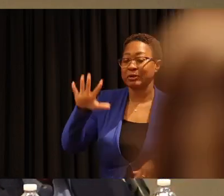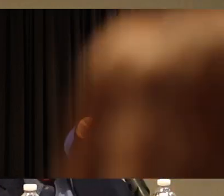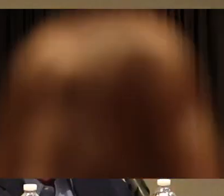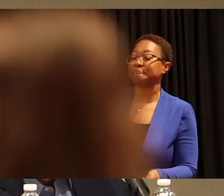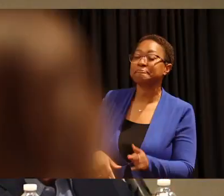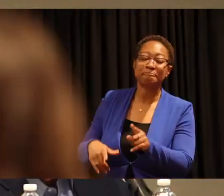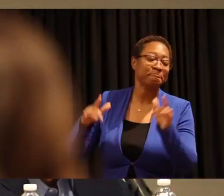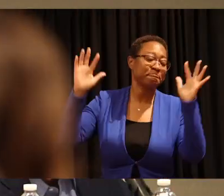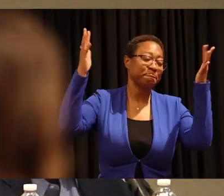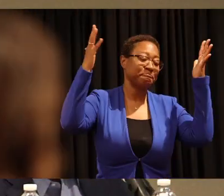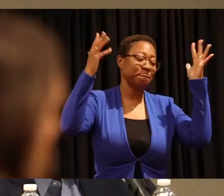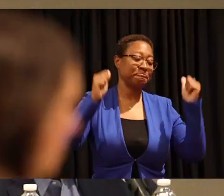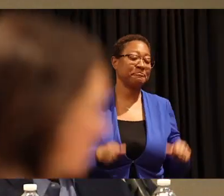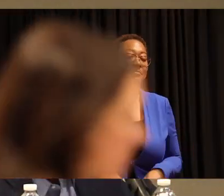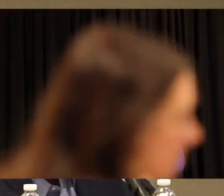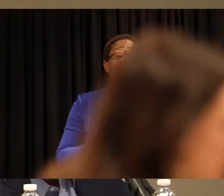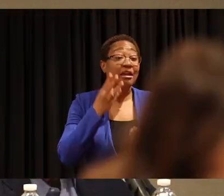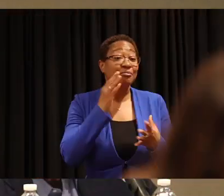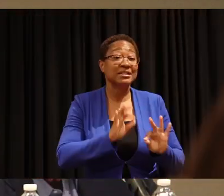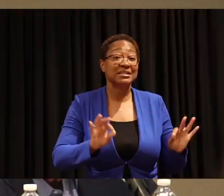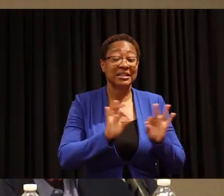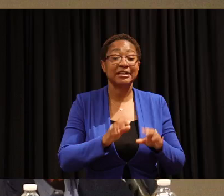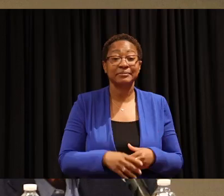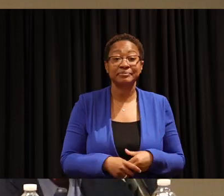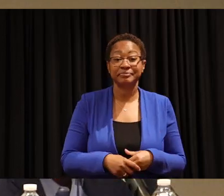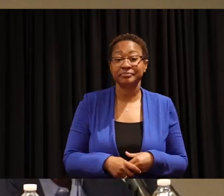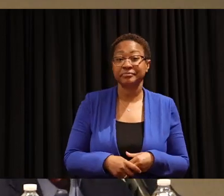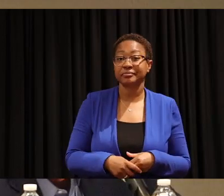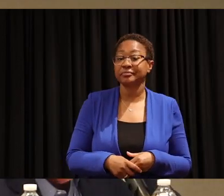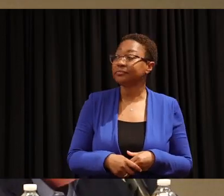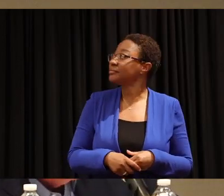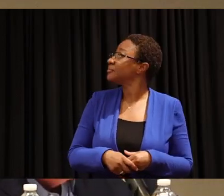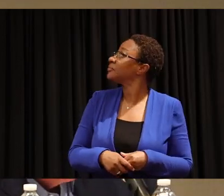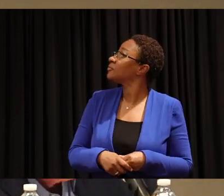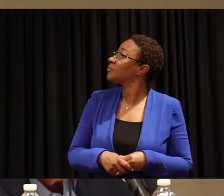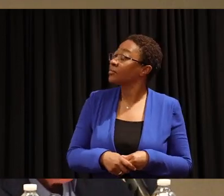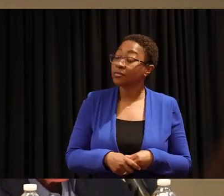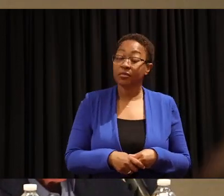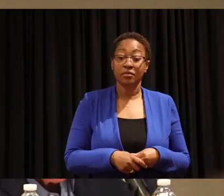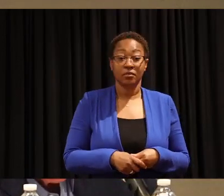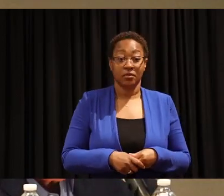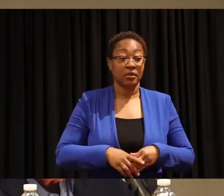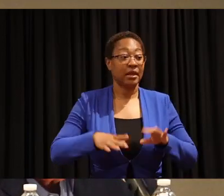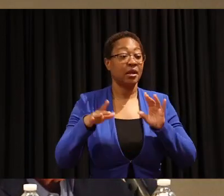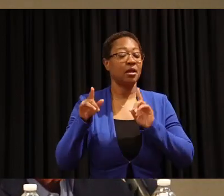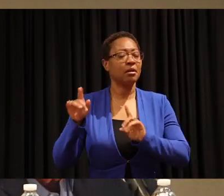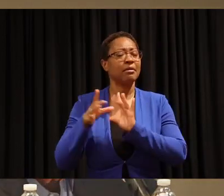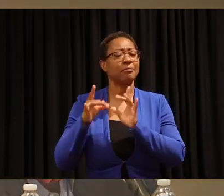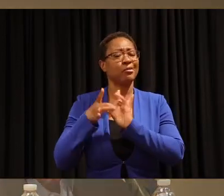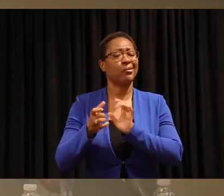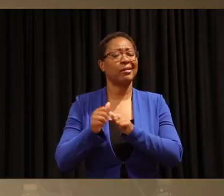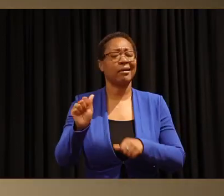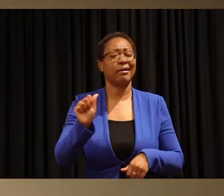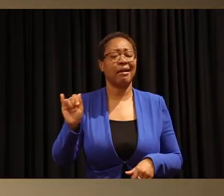Yes, please. Information is key. Yes, please, go ahead. Good job. Some comments about AI. So one of the places where